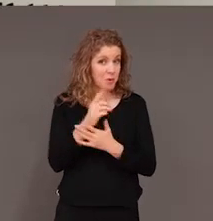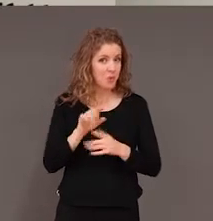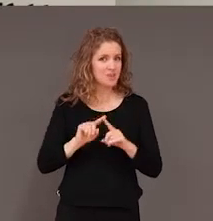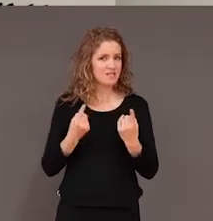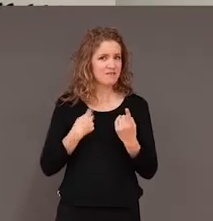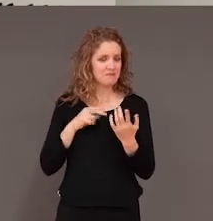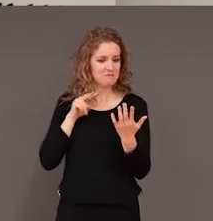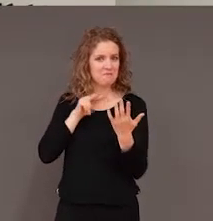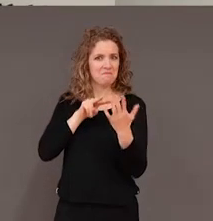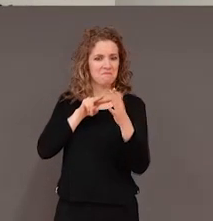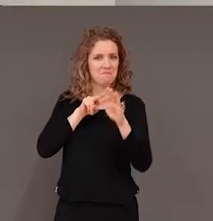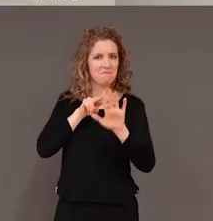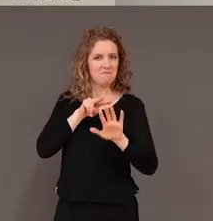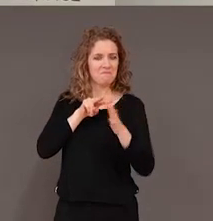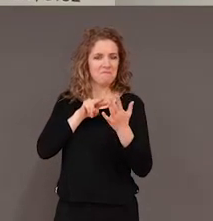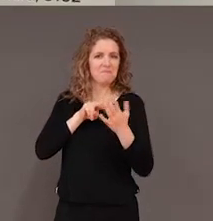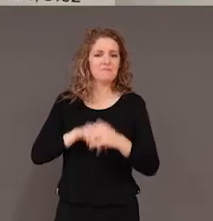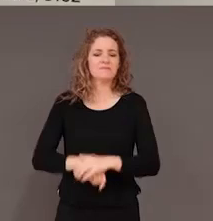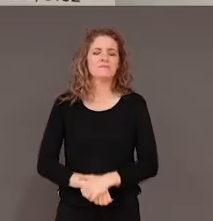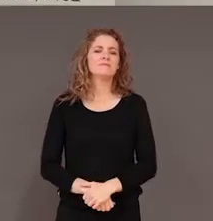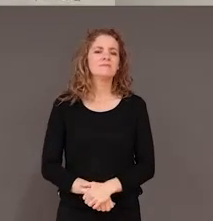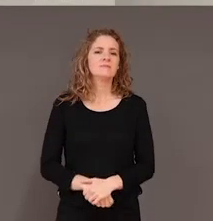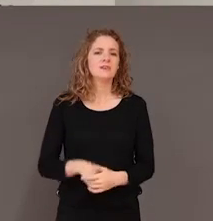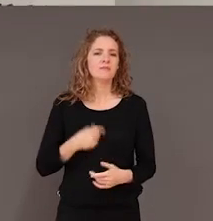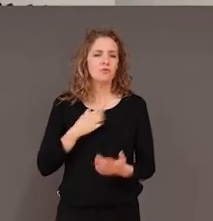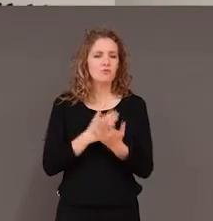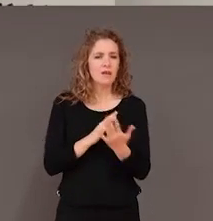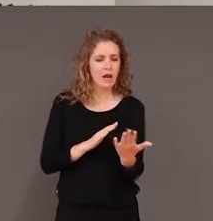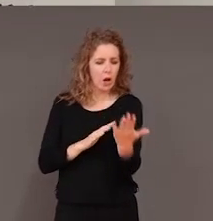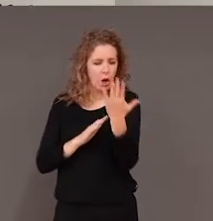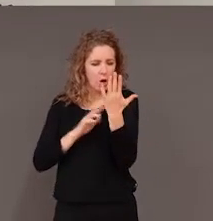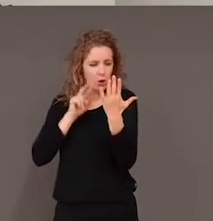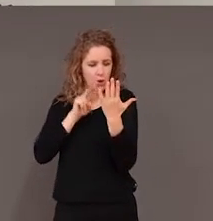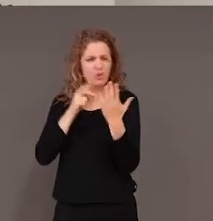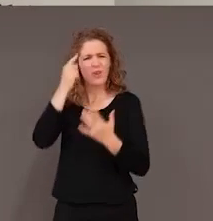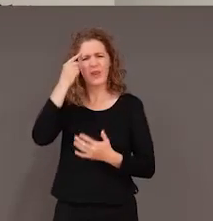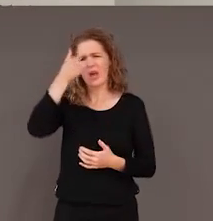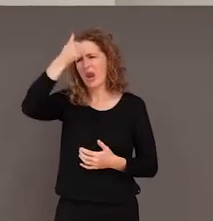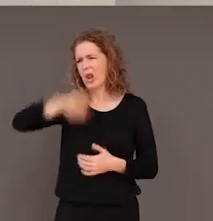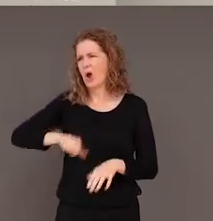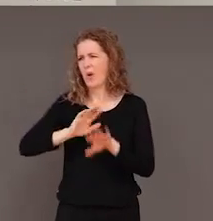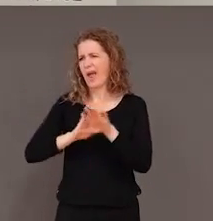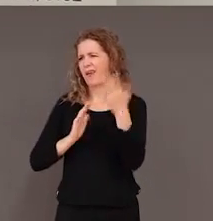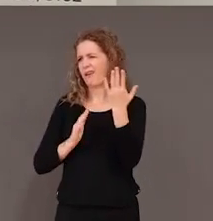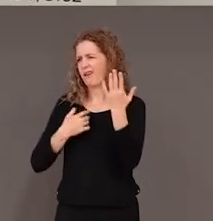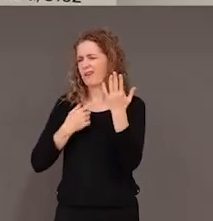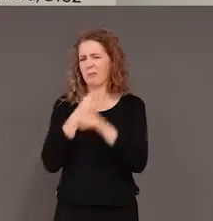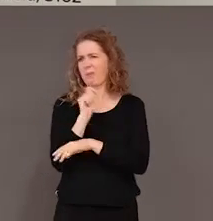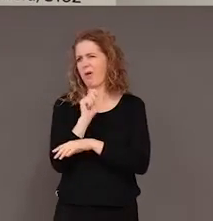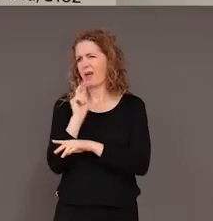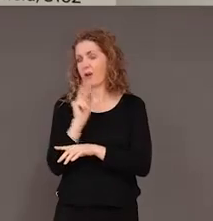it might be? By closely paying attention to something we take for granted and think we know, like our